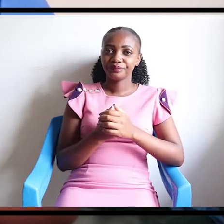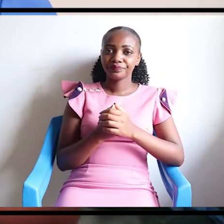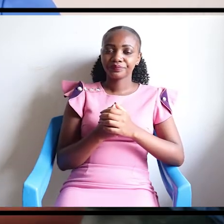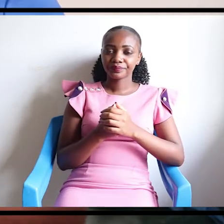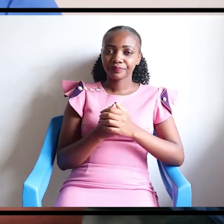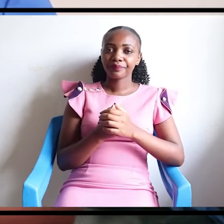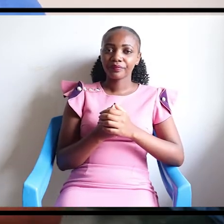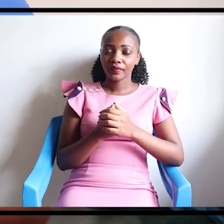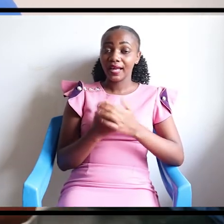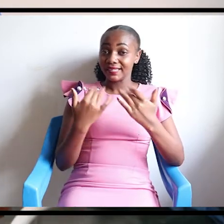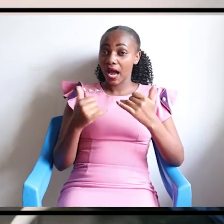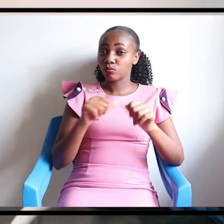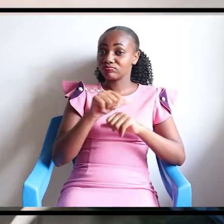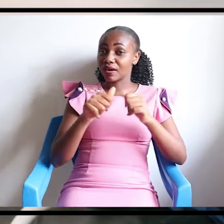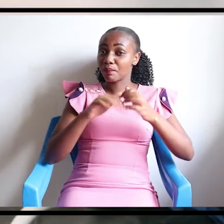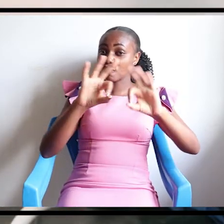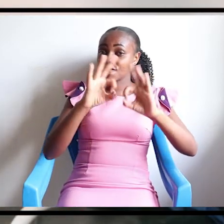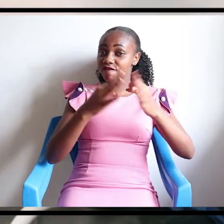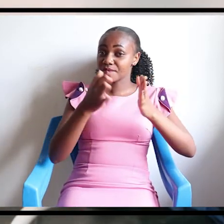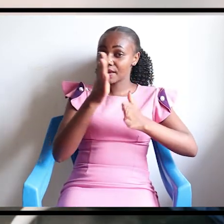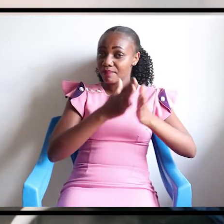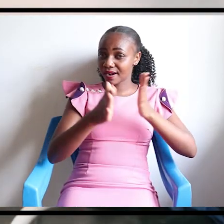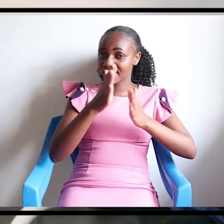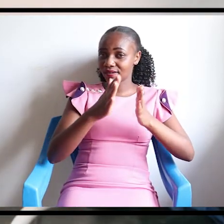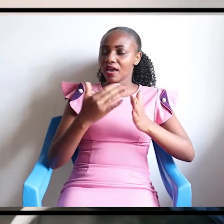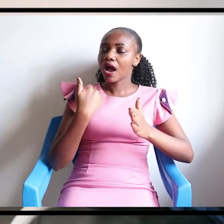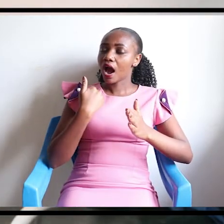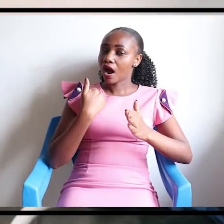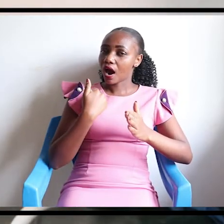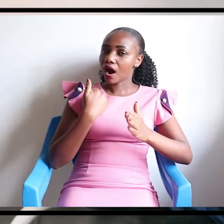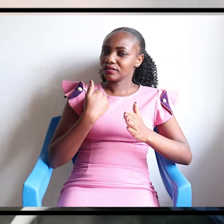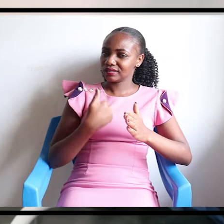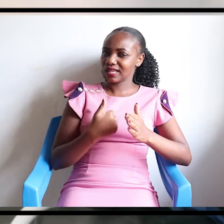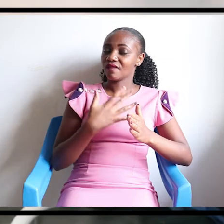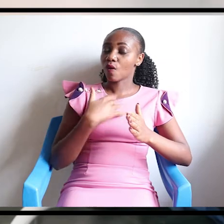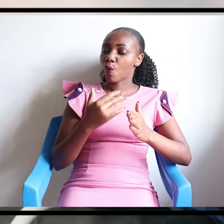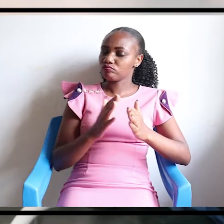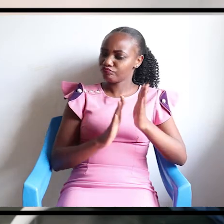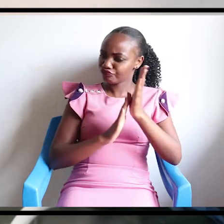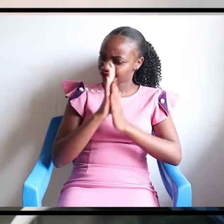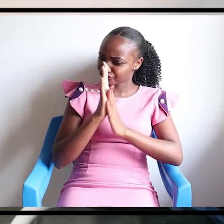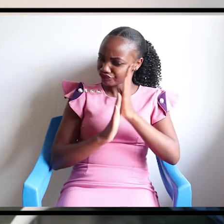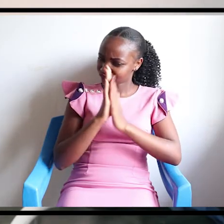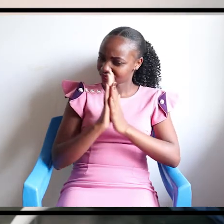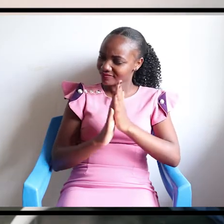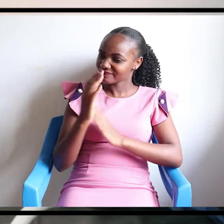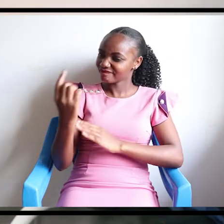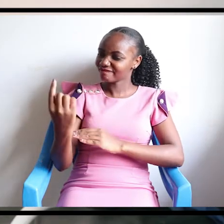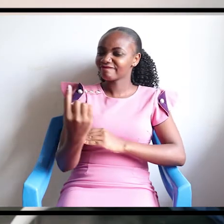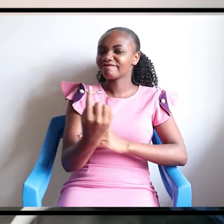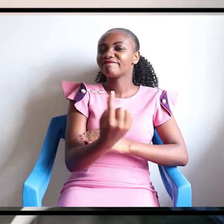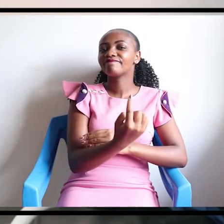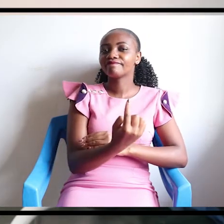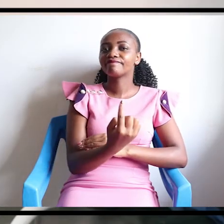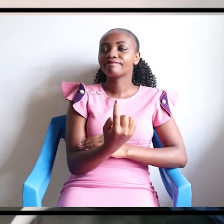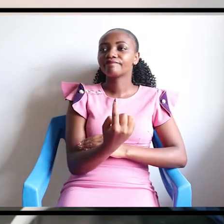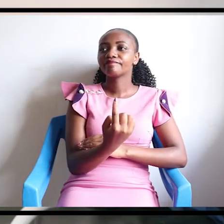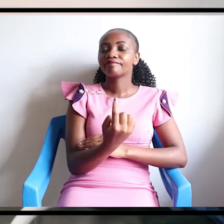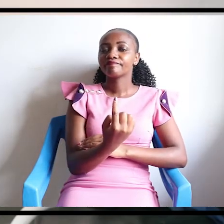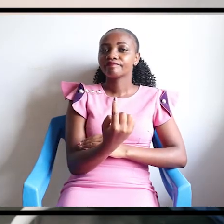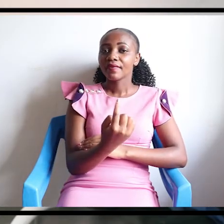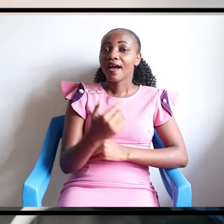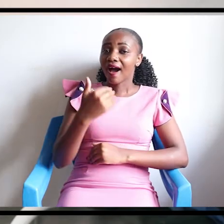shot about family planning, I would really encourage that let's have a child at the time